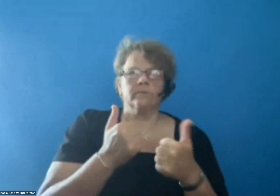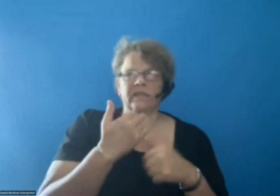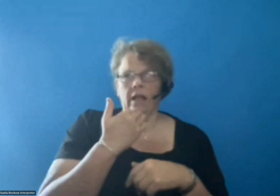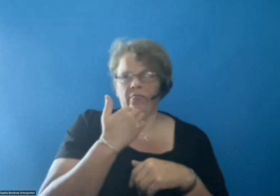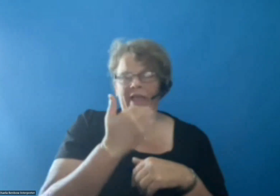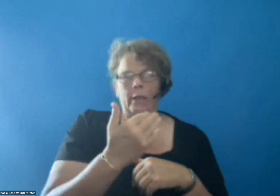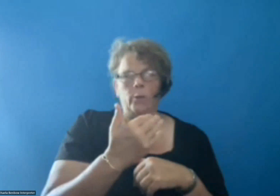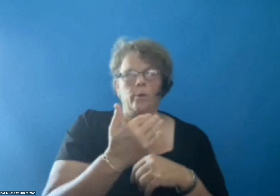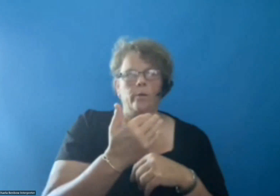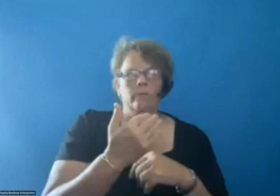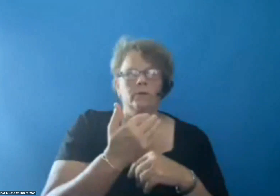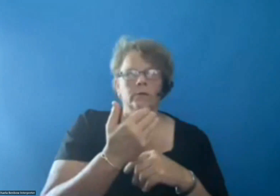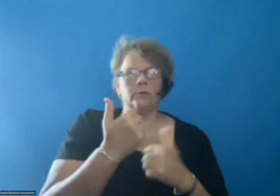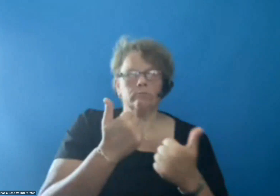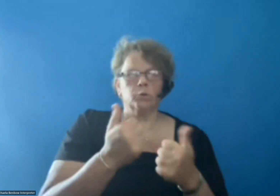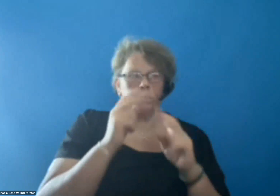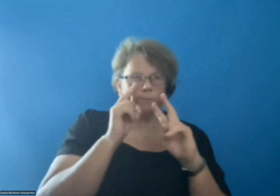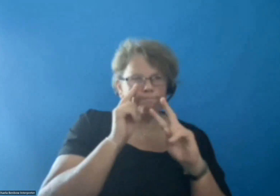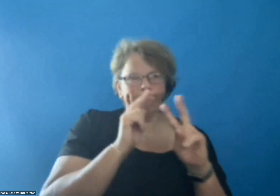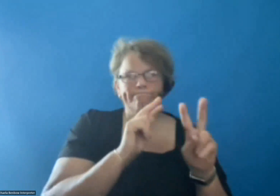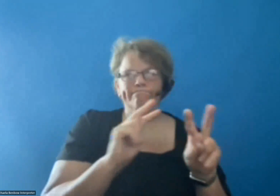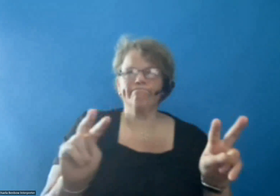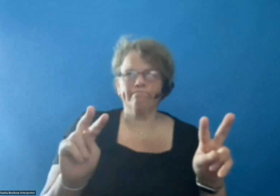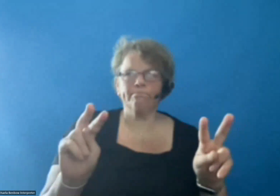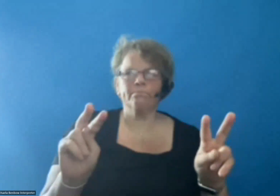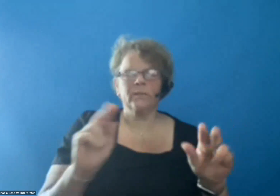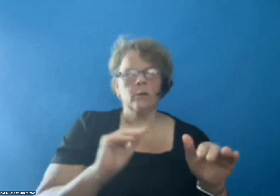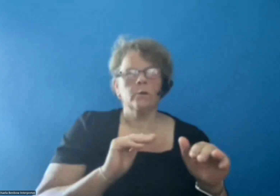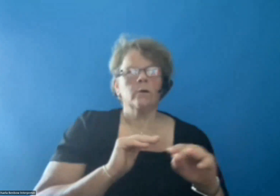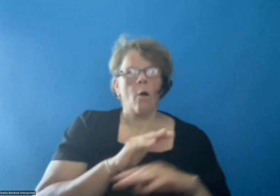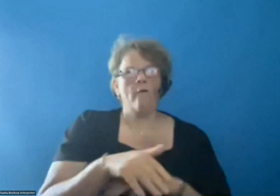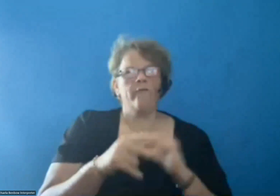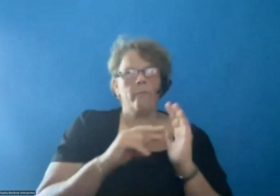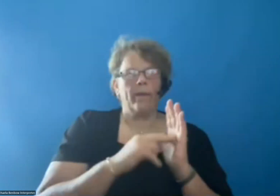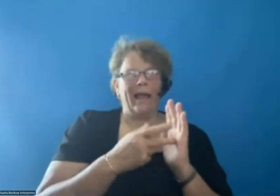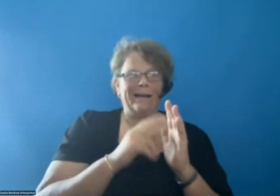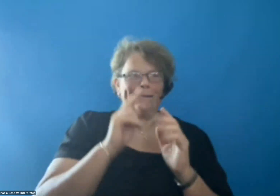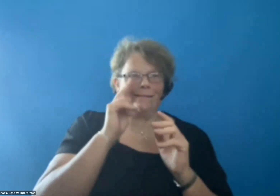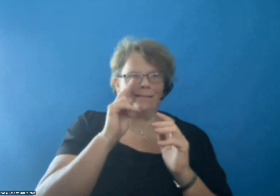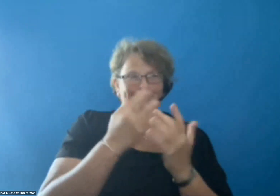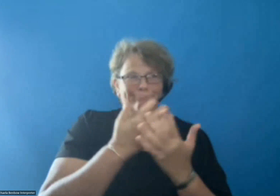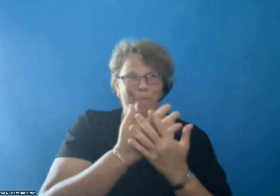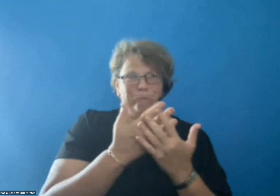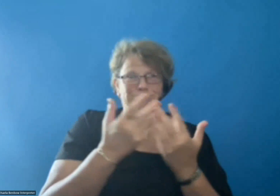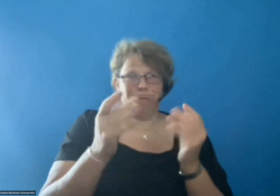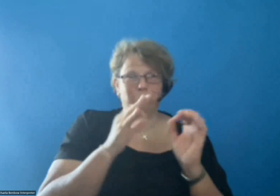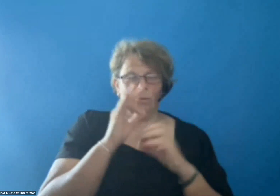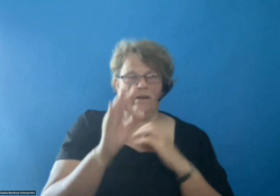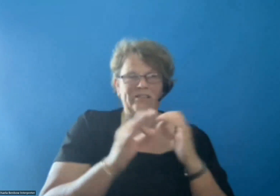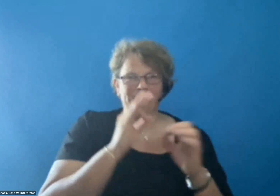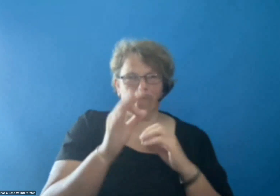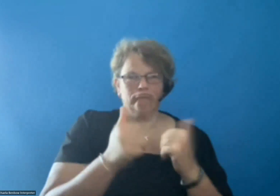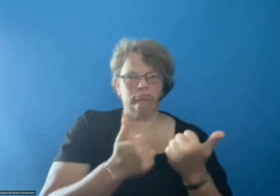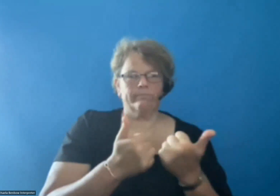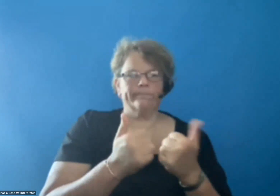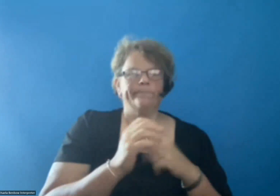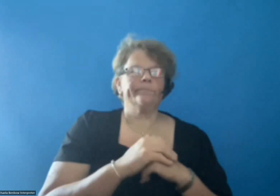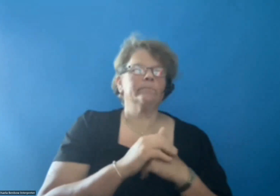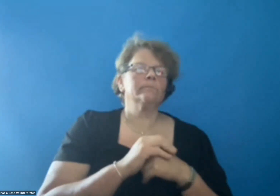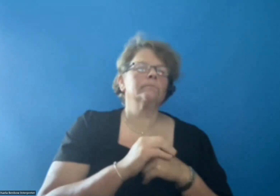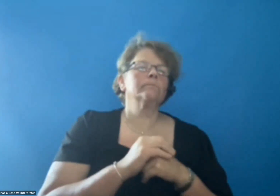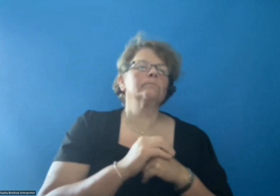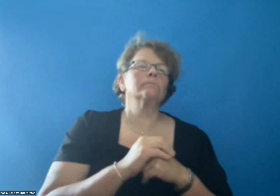a great overview of the joint forward plan. And I can see there's lots of questions in the chat, which is great. So